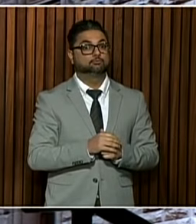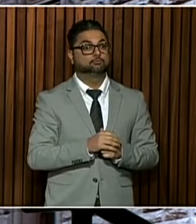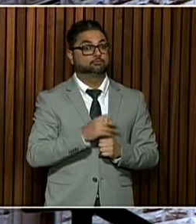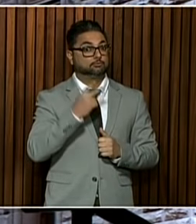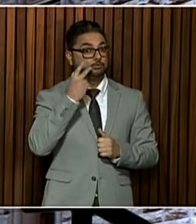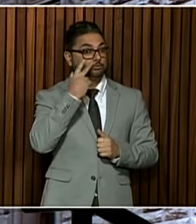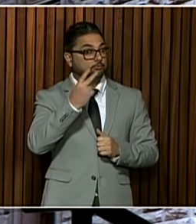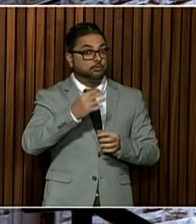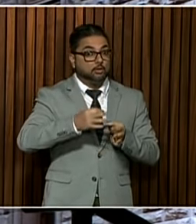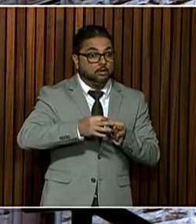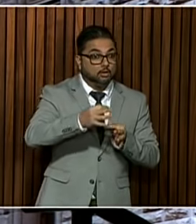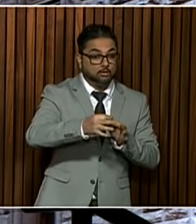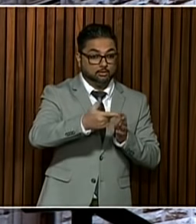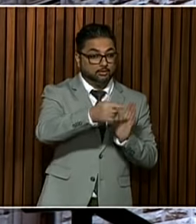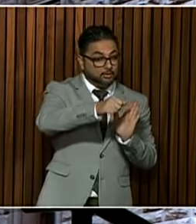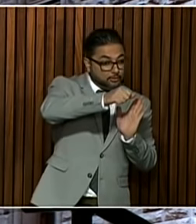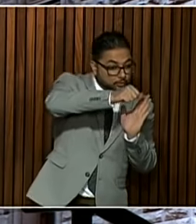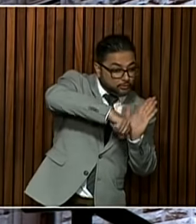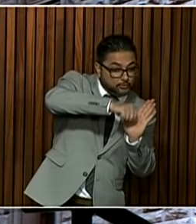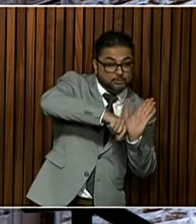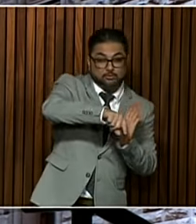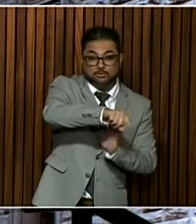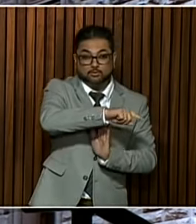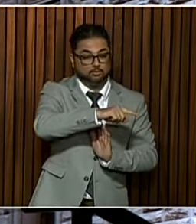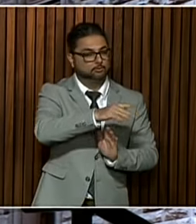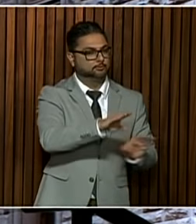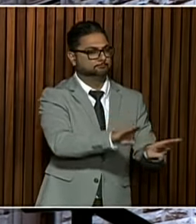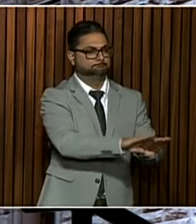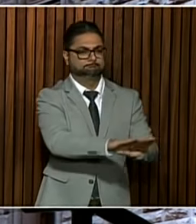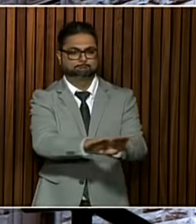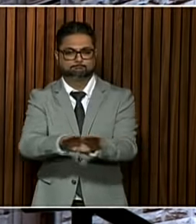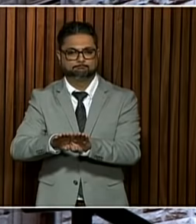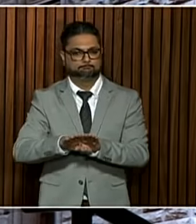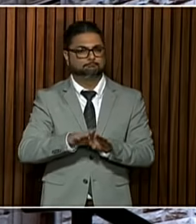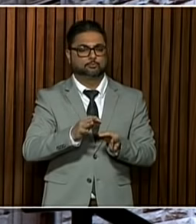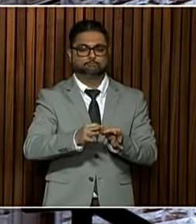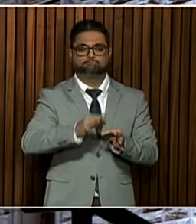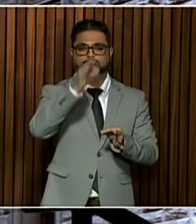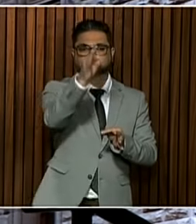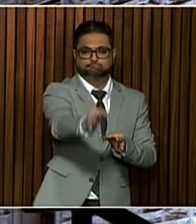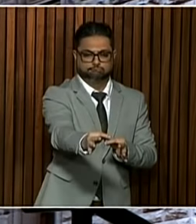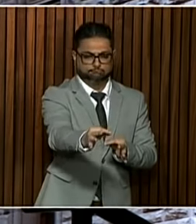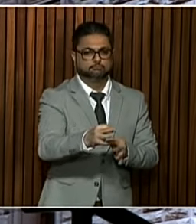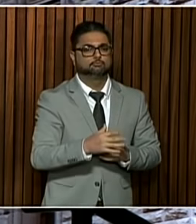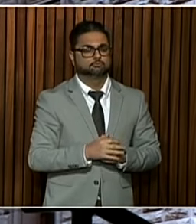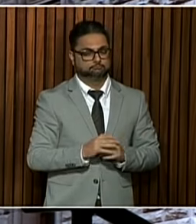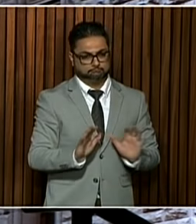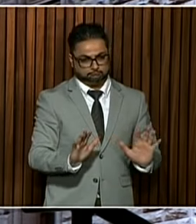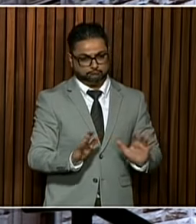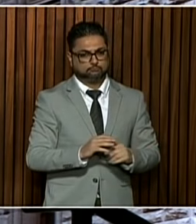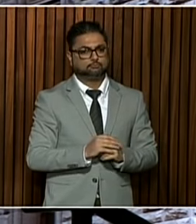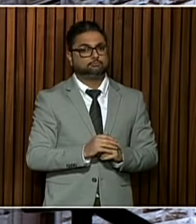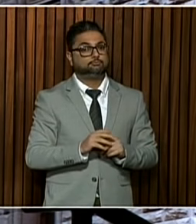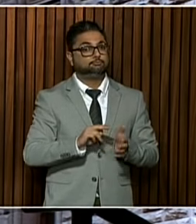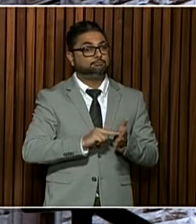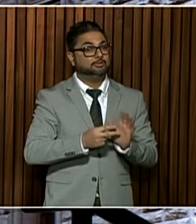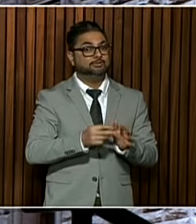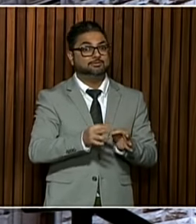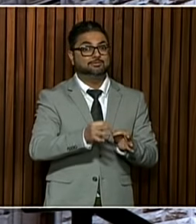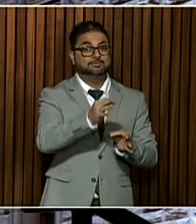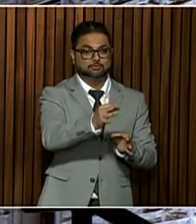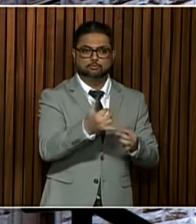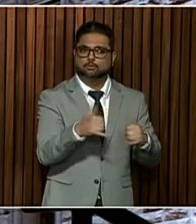still trying to address those that are not totally elective, that still need to be dealt with in a timely fashion to understand